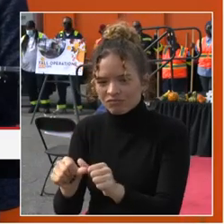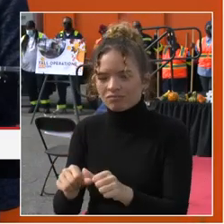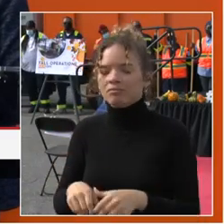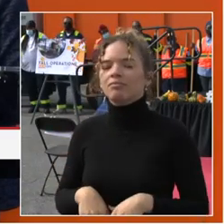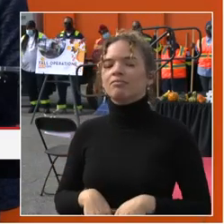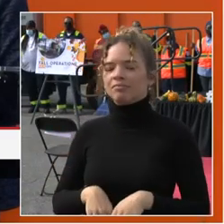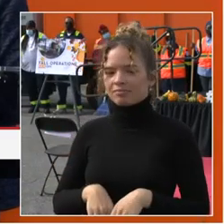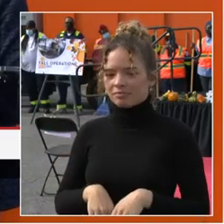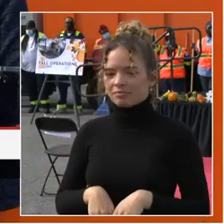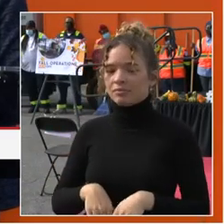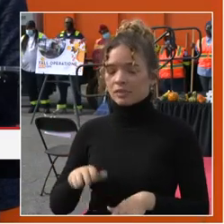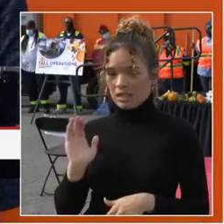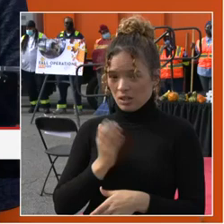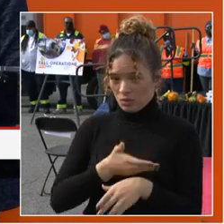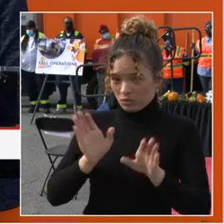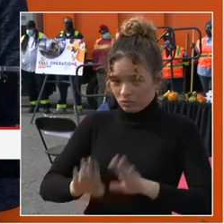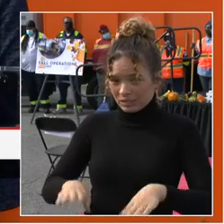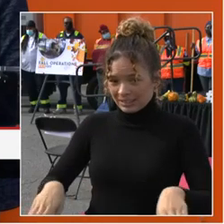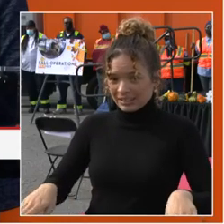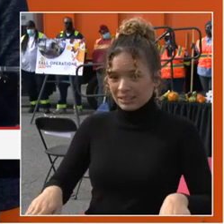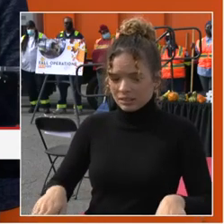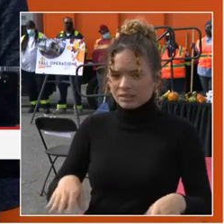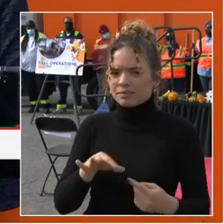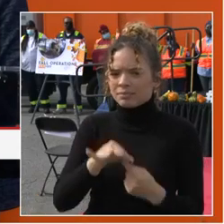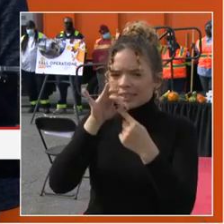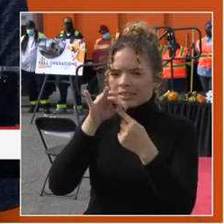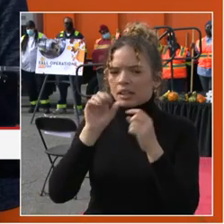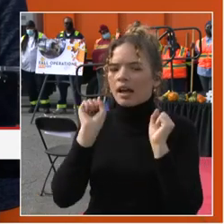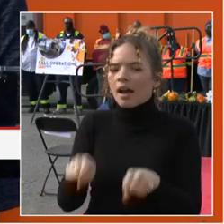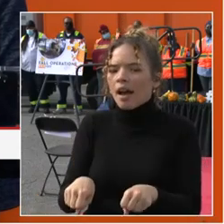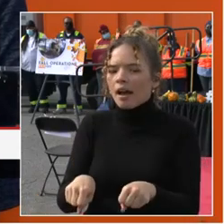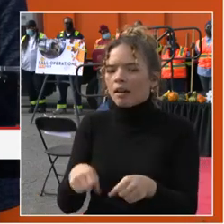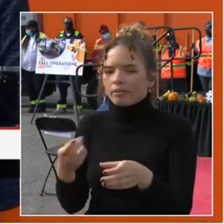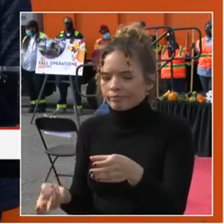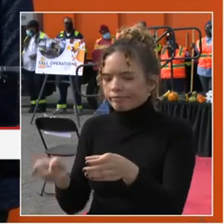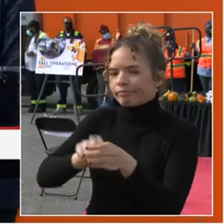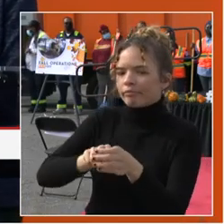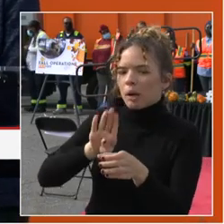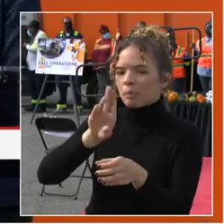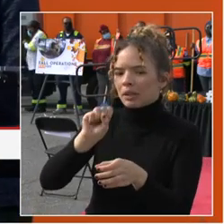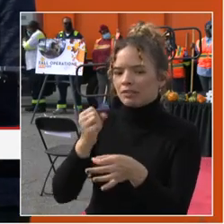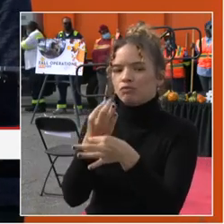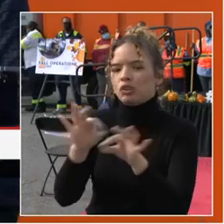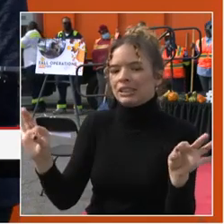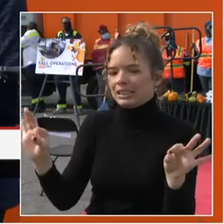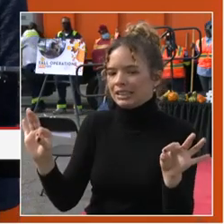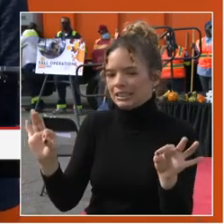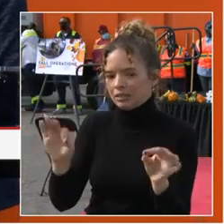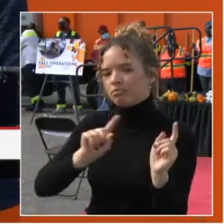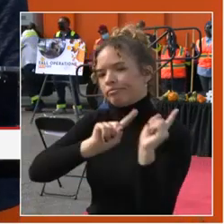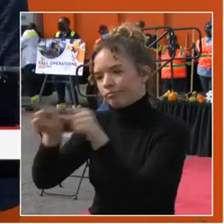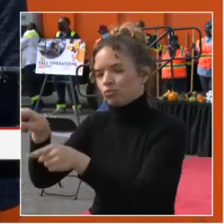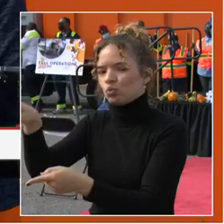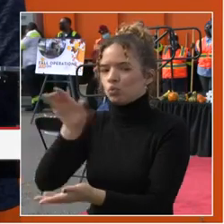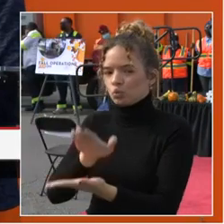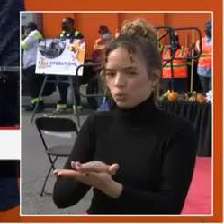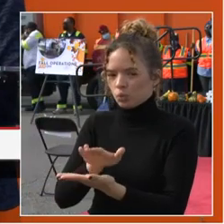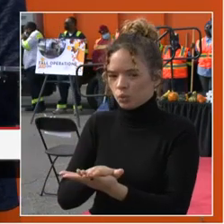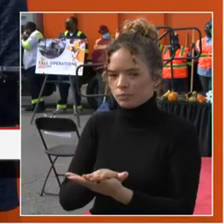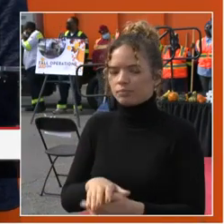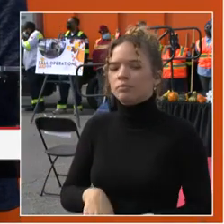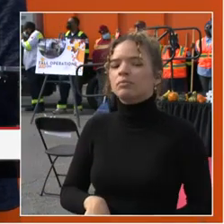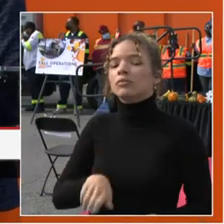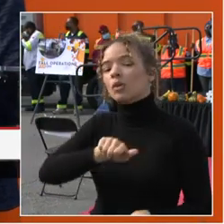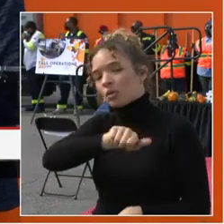places, they ride free to school. They have safe passage programs to school, and we support a